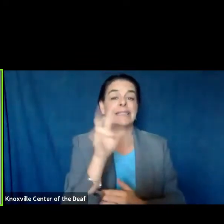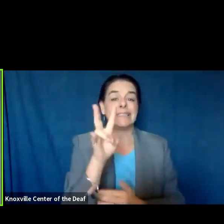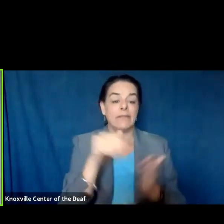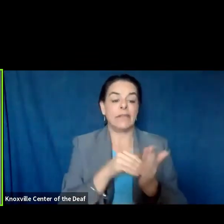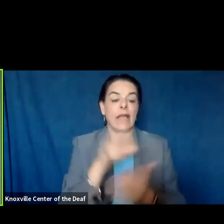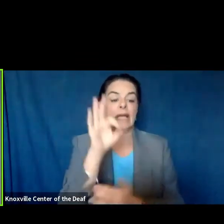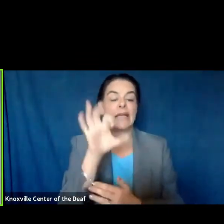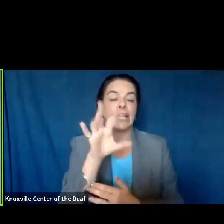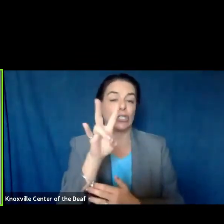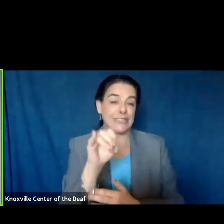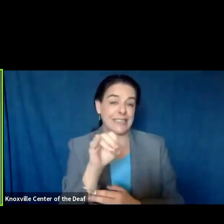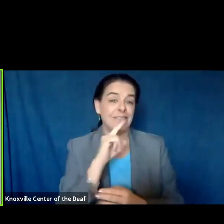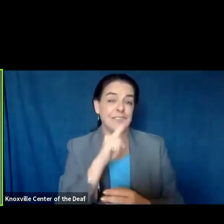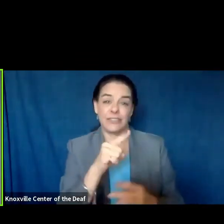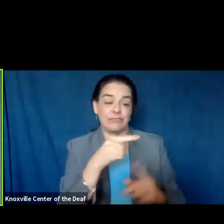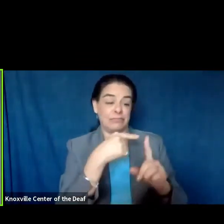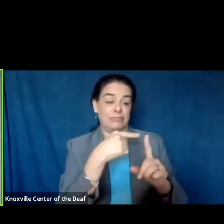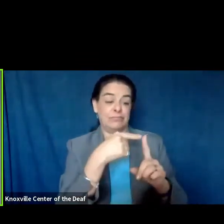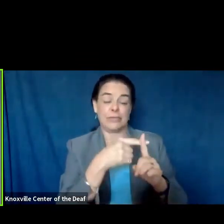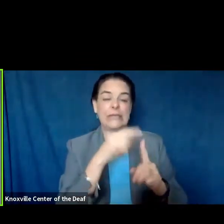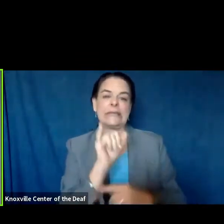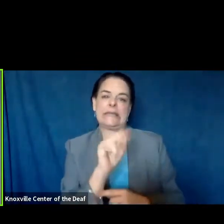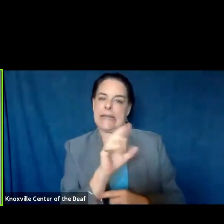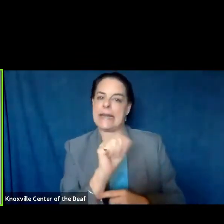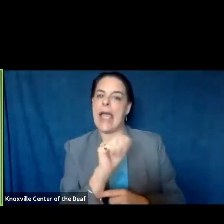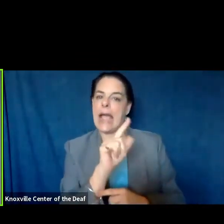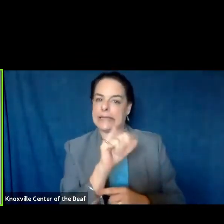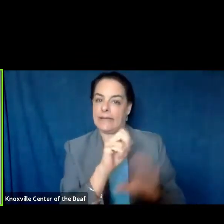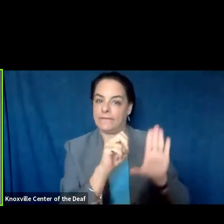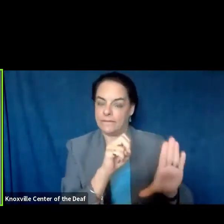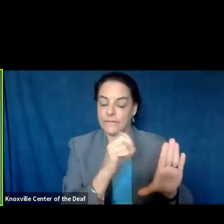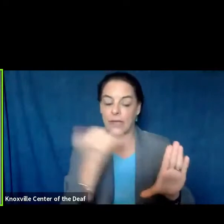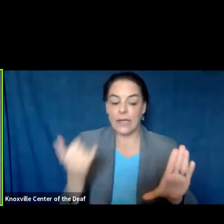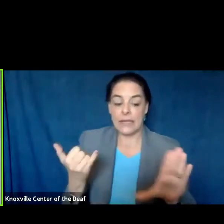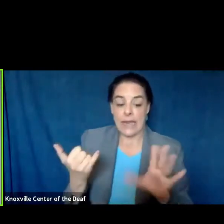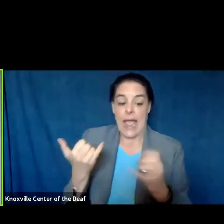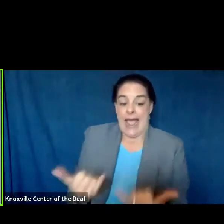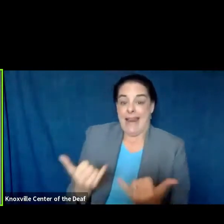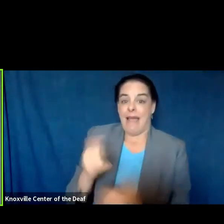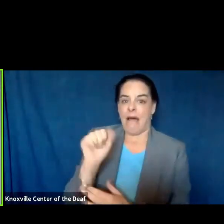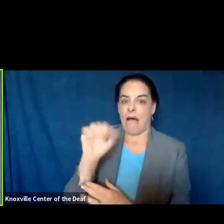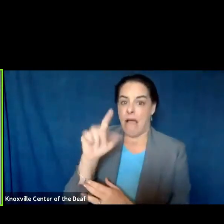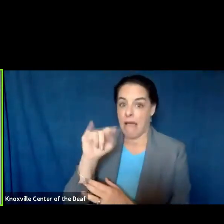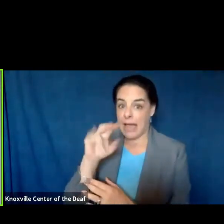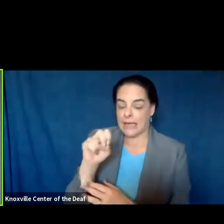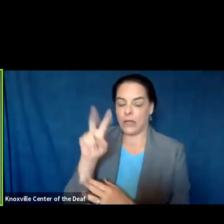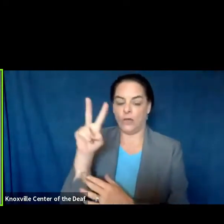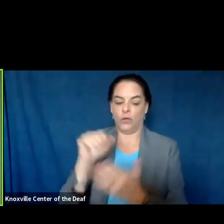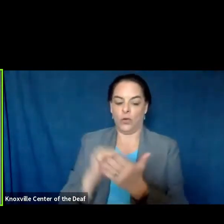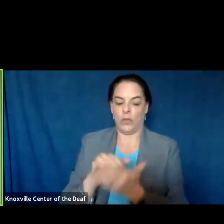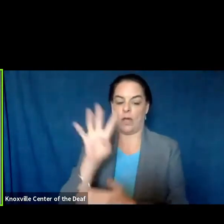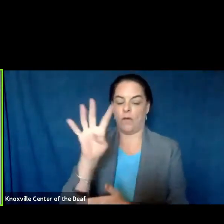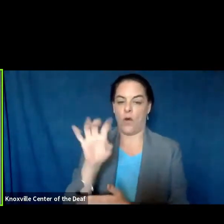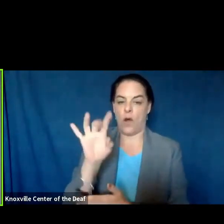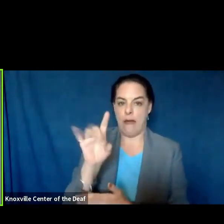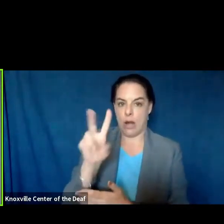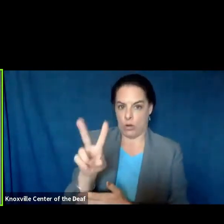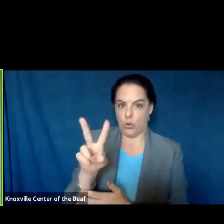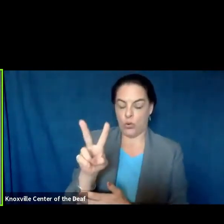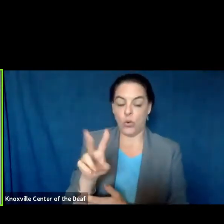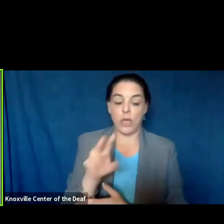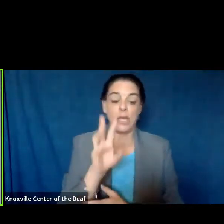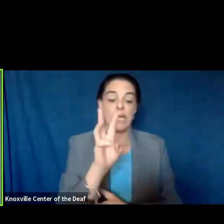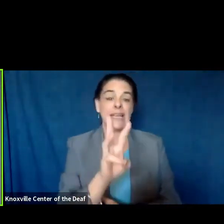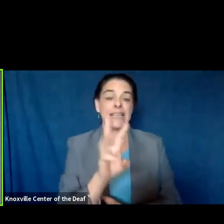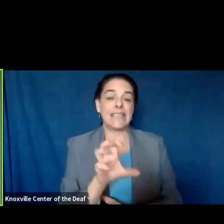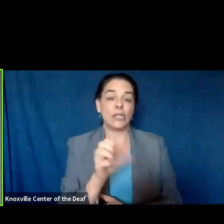17,970 of our cases are considered inactive, giving us 2,482 active cases. 612